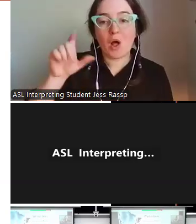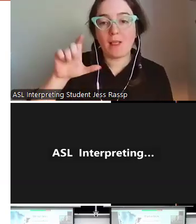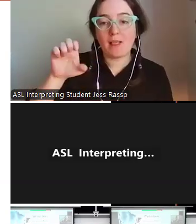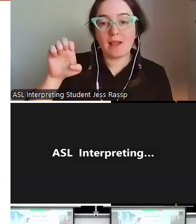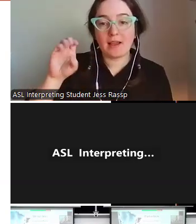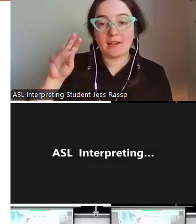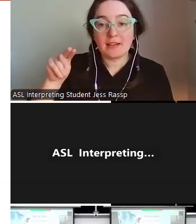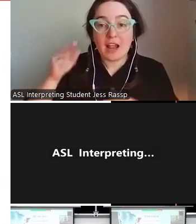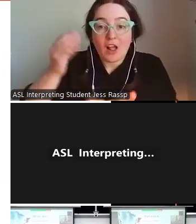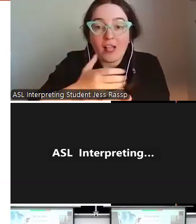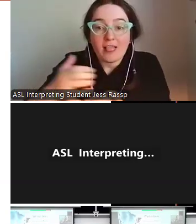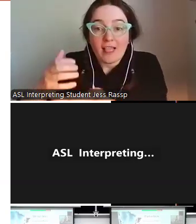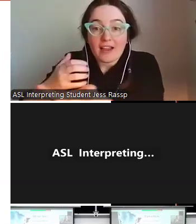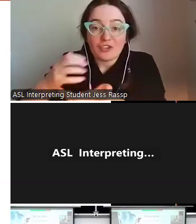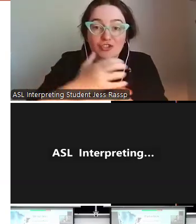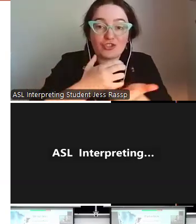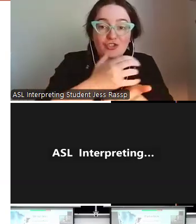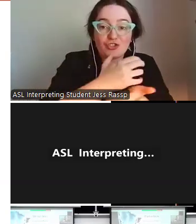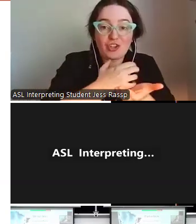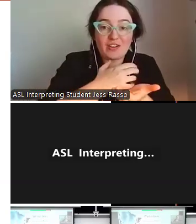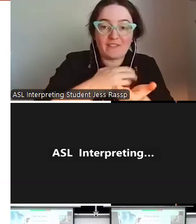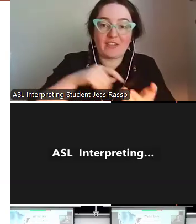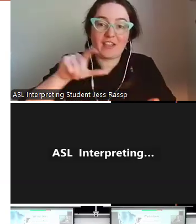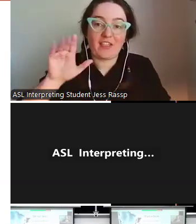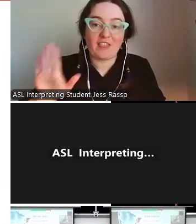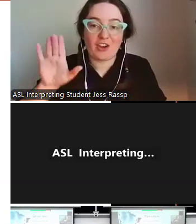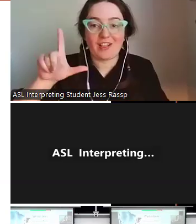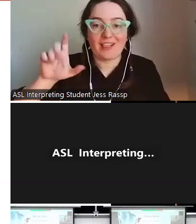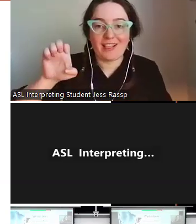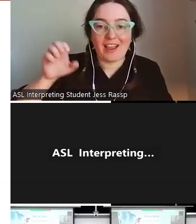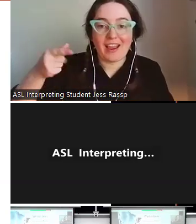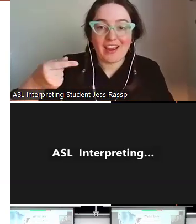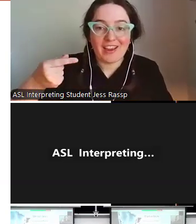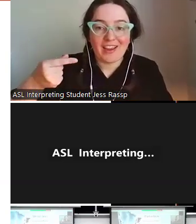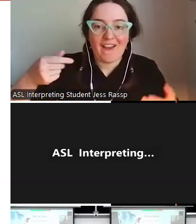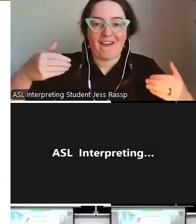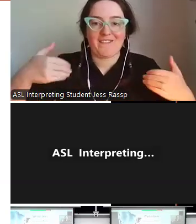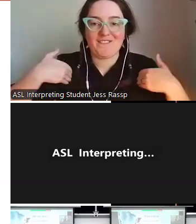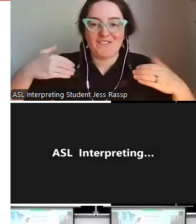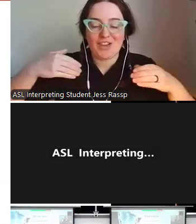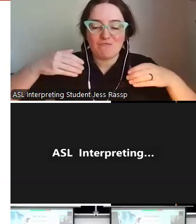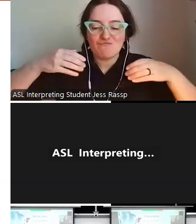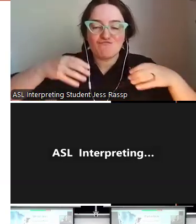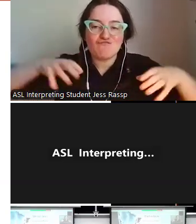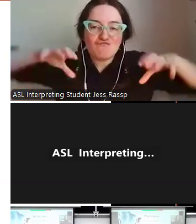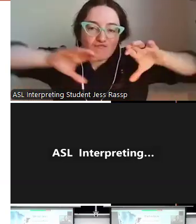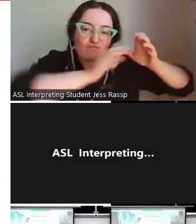that they can just take the pollen and kind of shove it into their legs, right? And